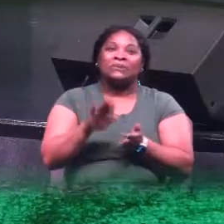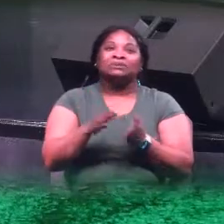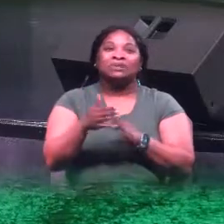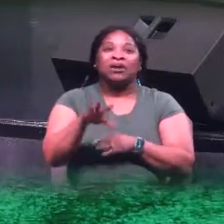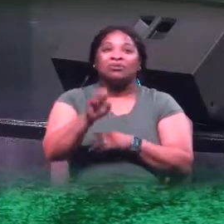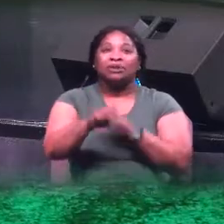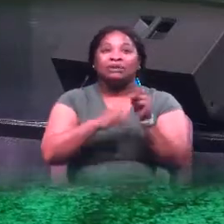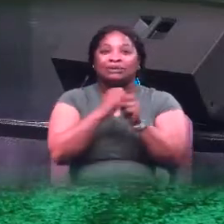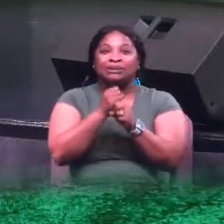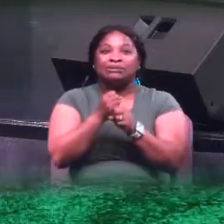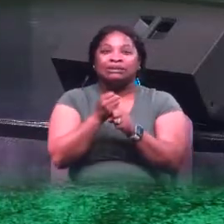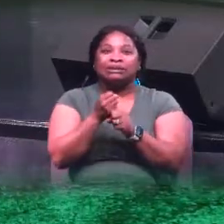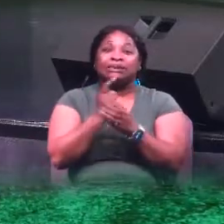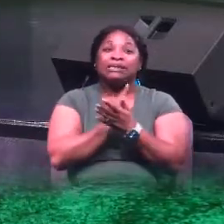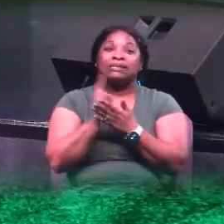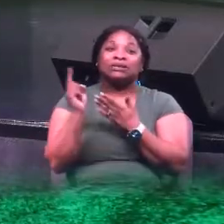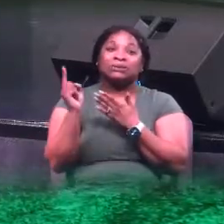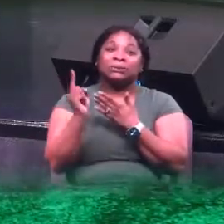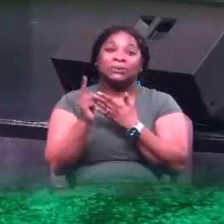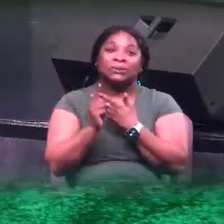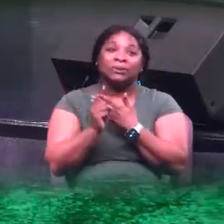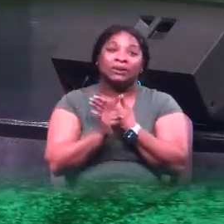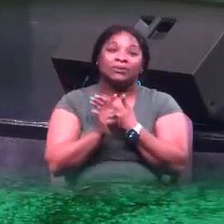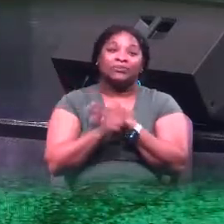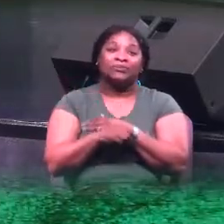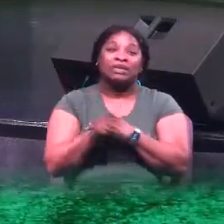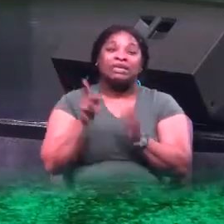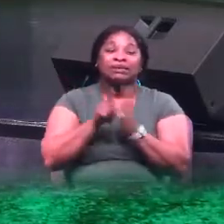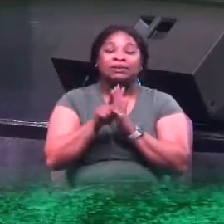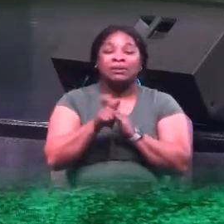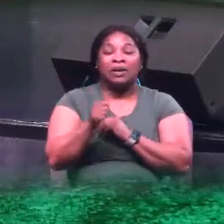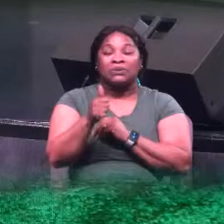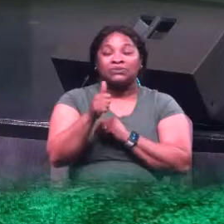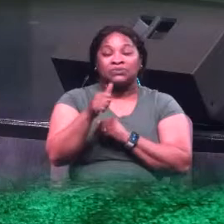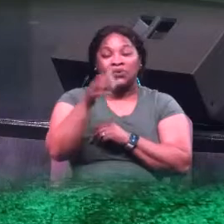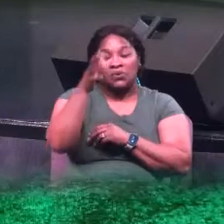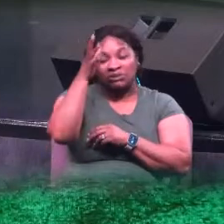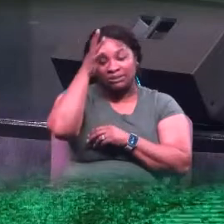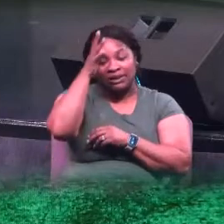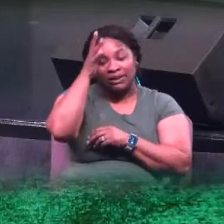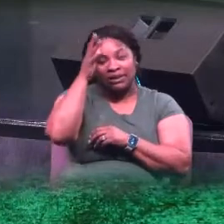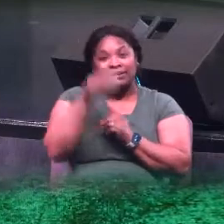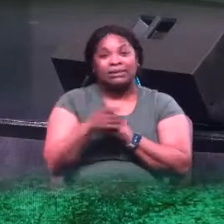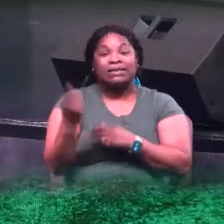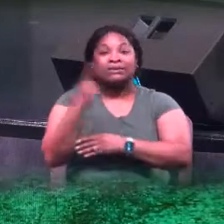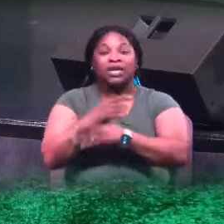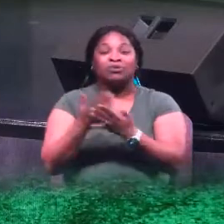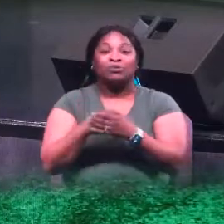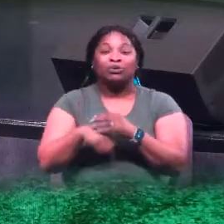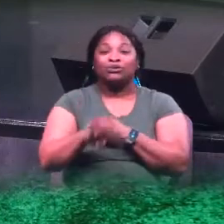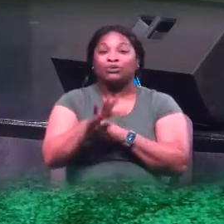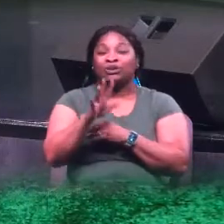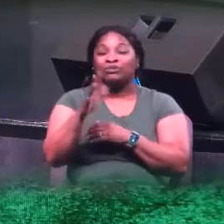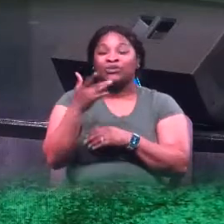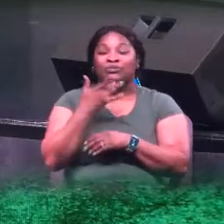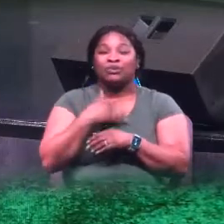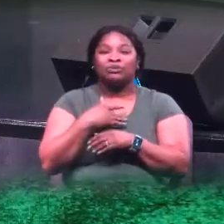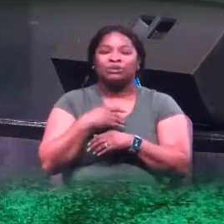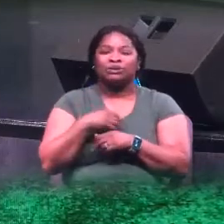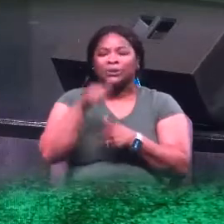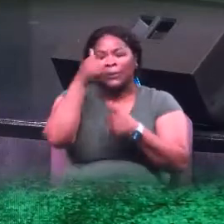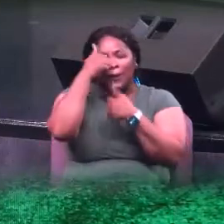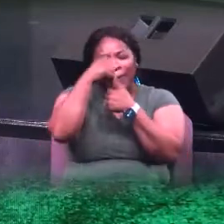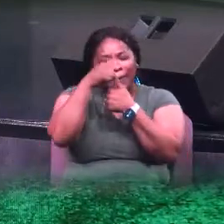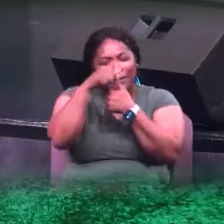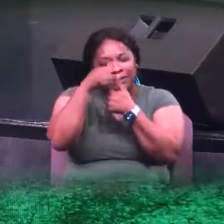next week, tragically killed by his own father a day before his 45th birthday. Nostalgia, reminiscing,